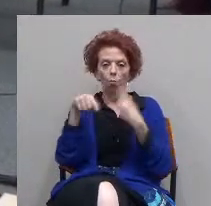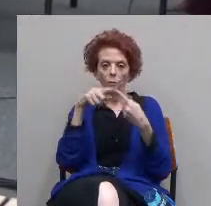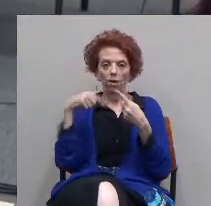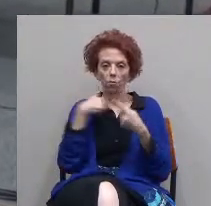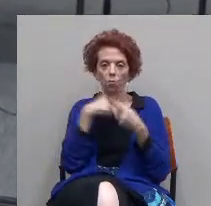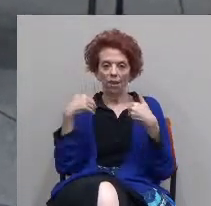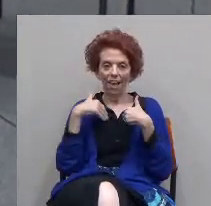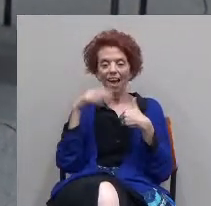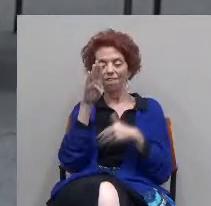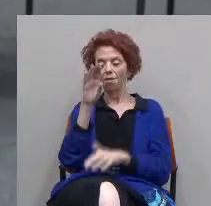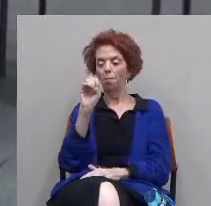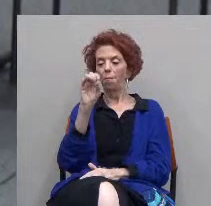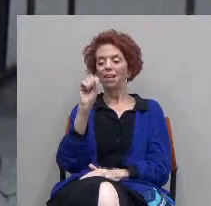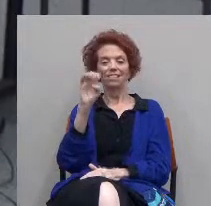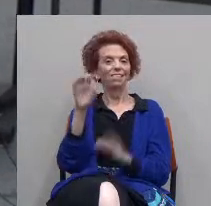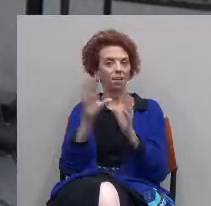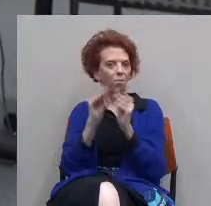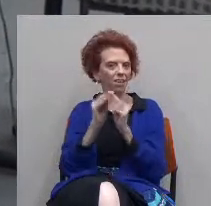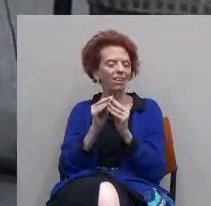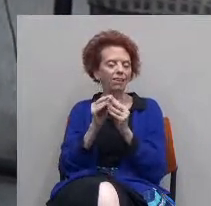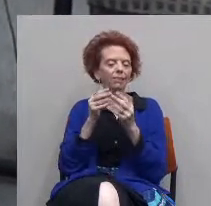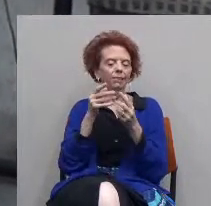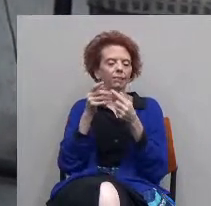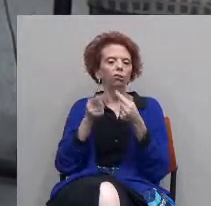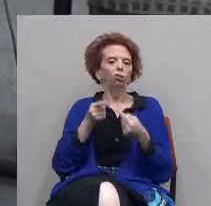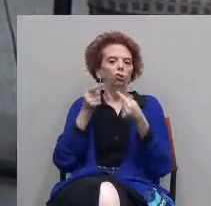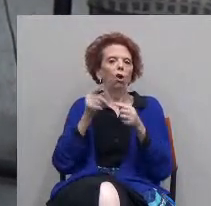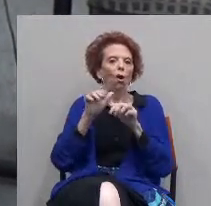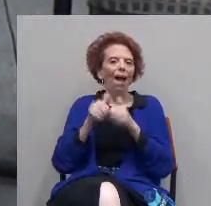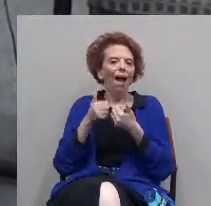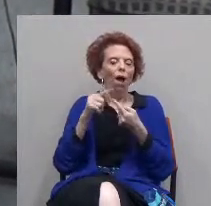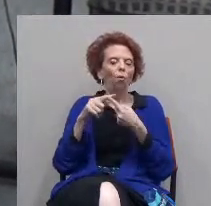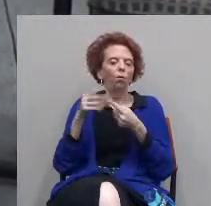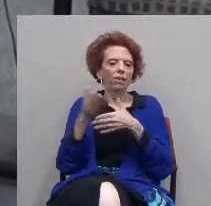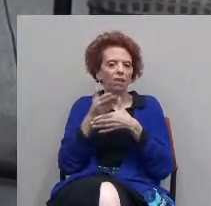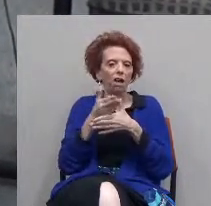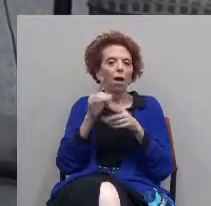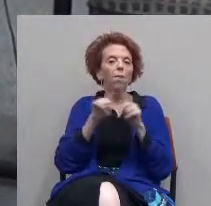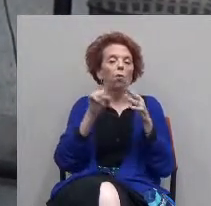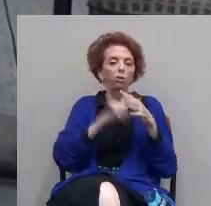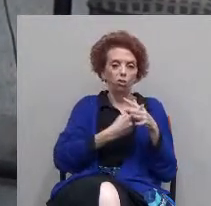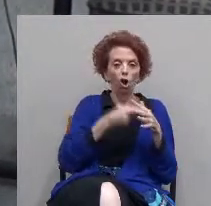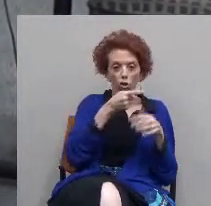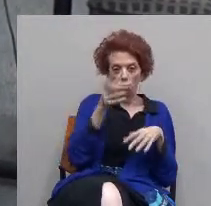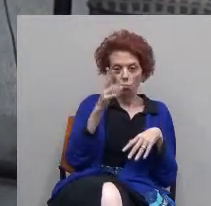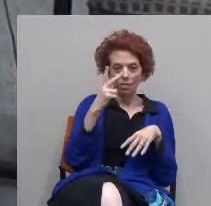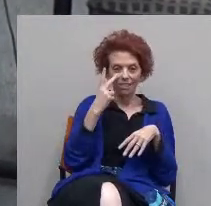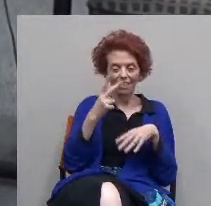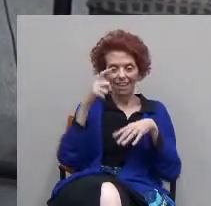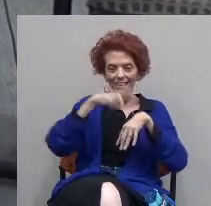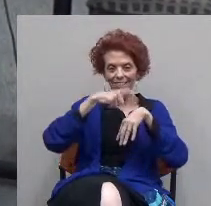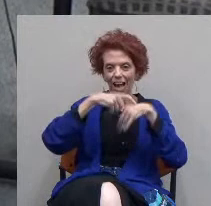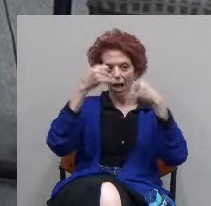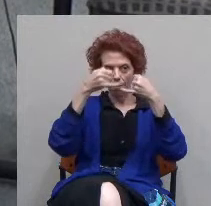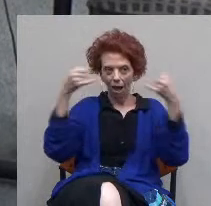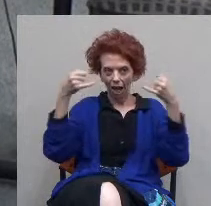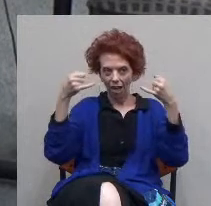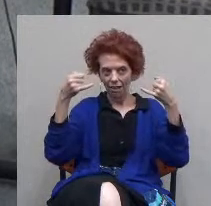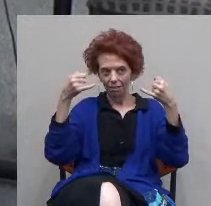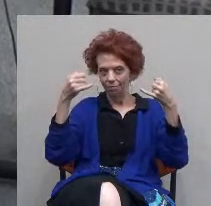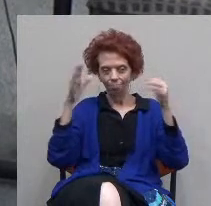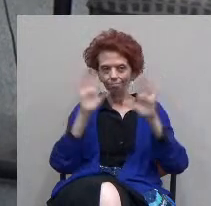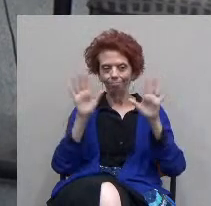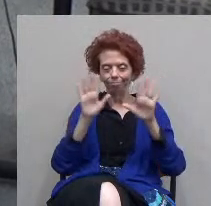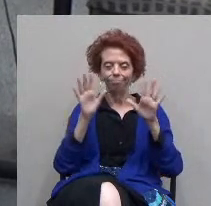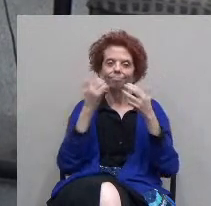it gets a little hairy of how we can get these things across. But what we do is we start, and you'll see there's a timeline. I think it's next. No,